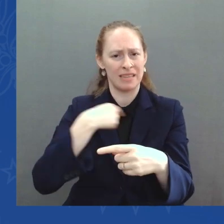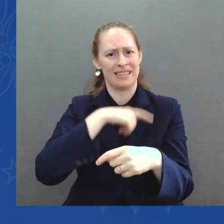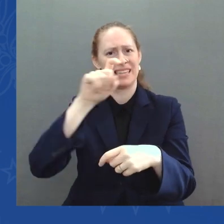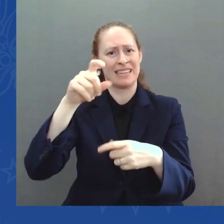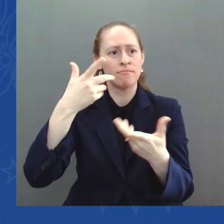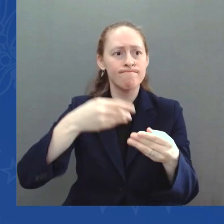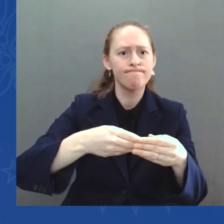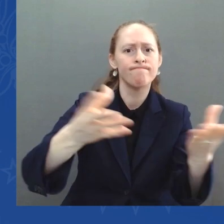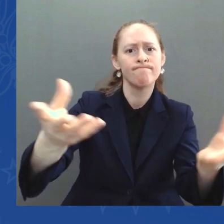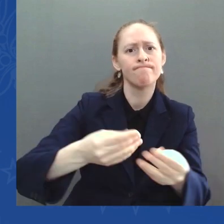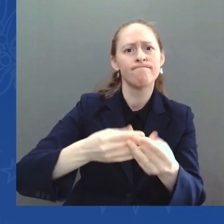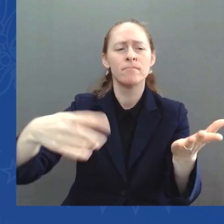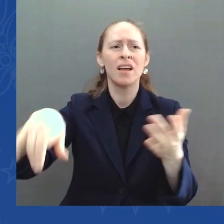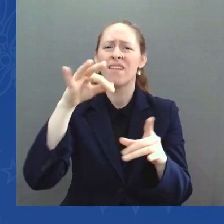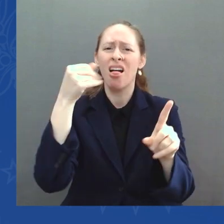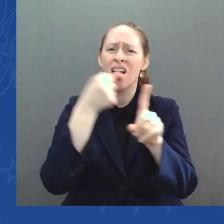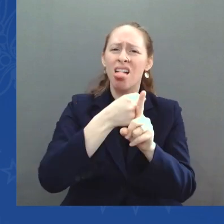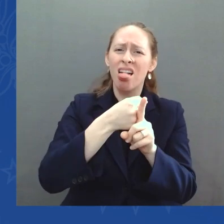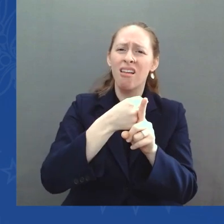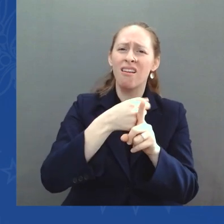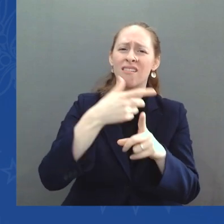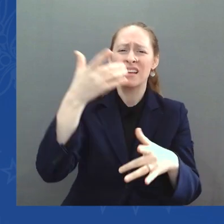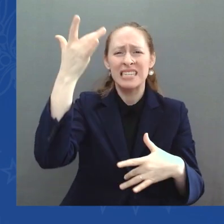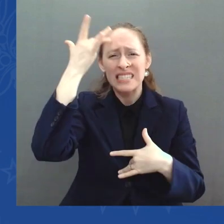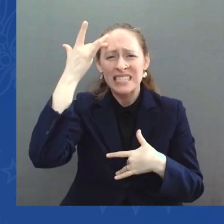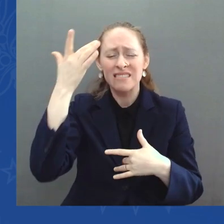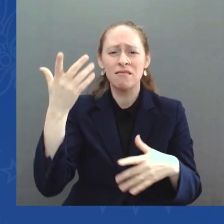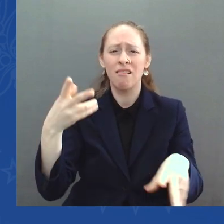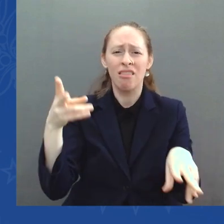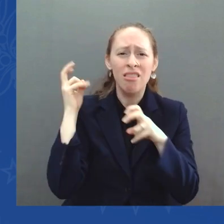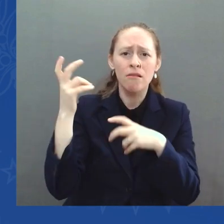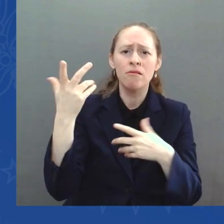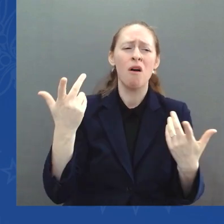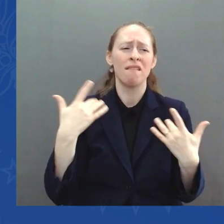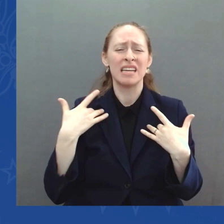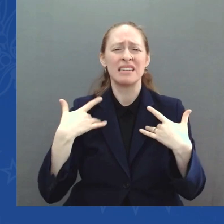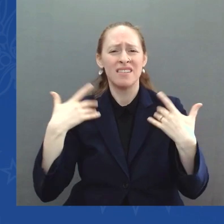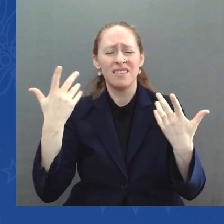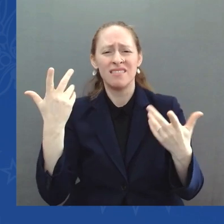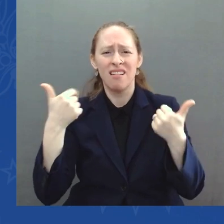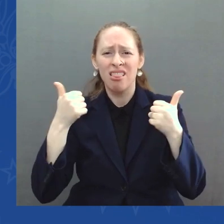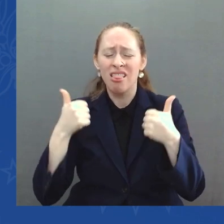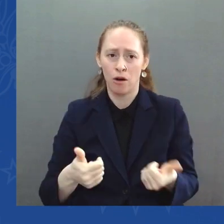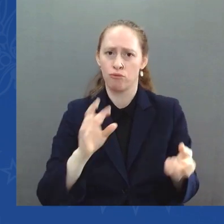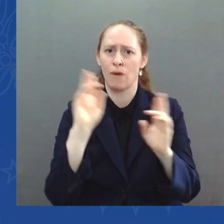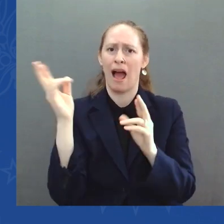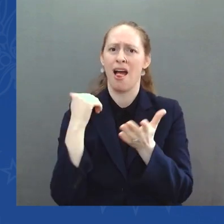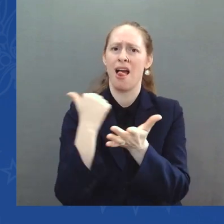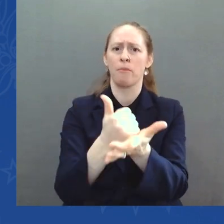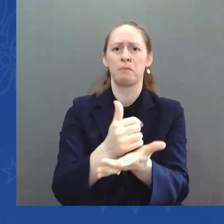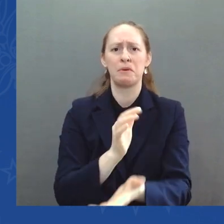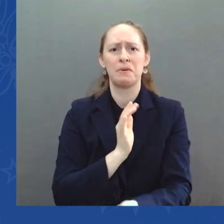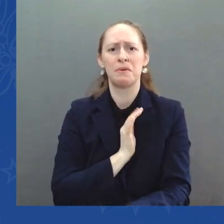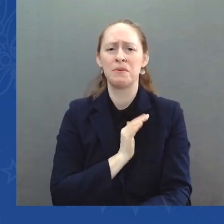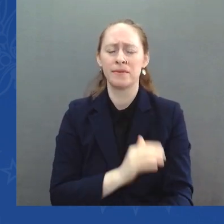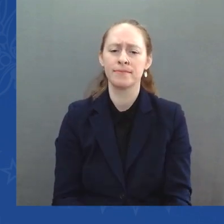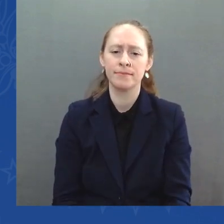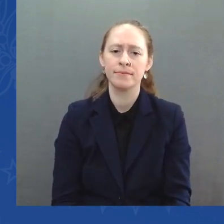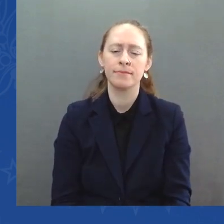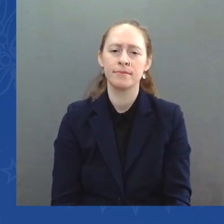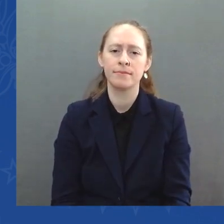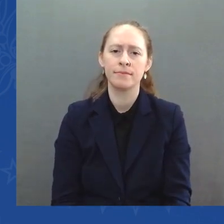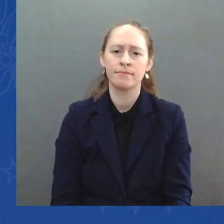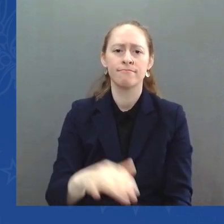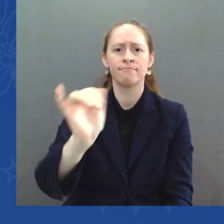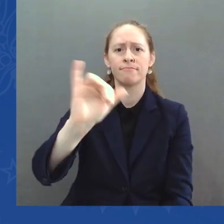this fall. The same is true of testing. It took months to ramp up our testing capacity. The Omicron, we